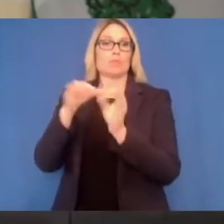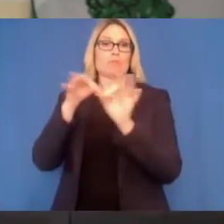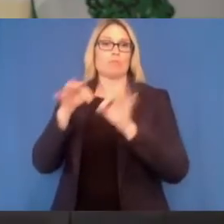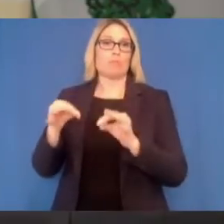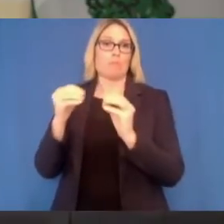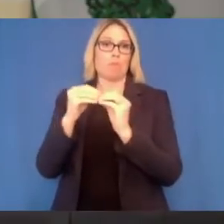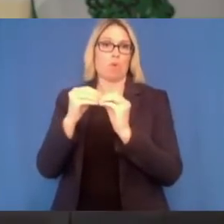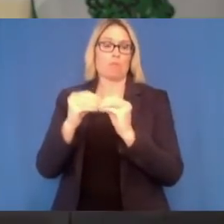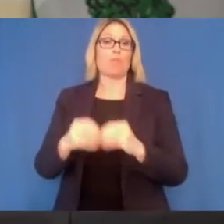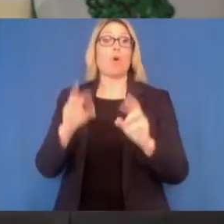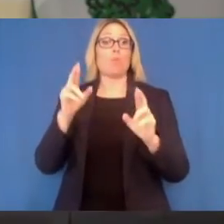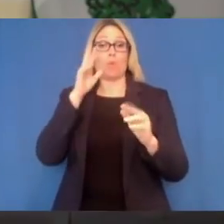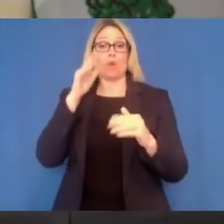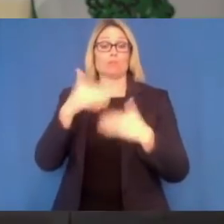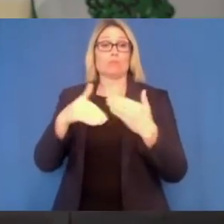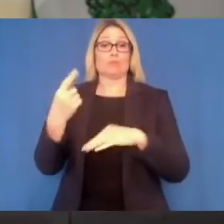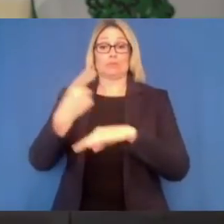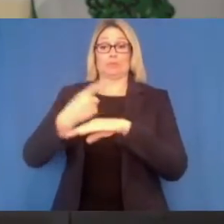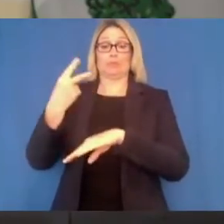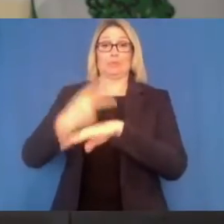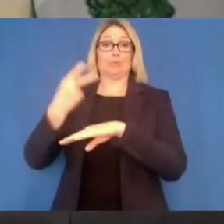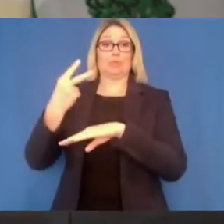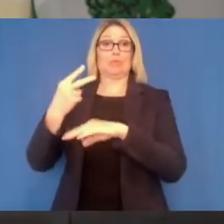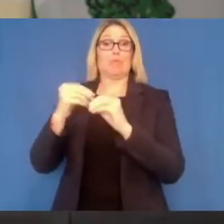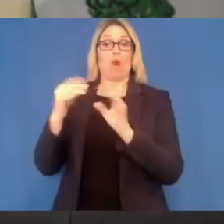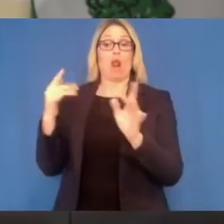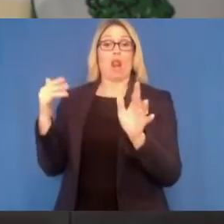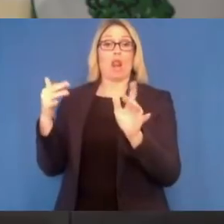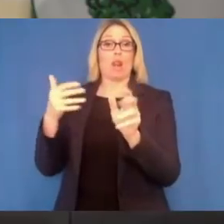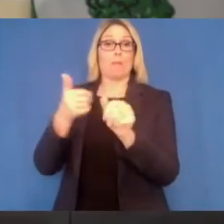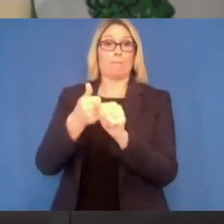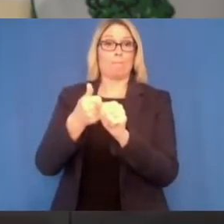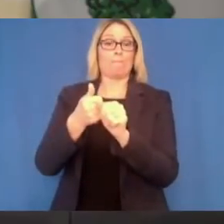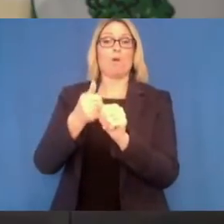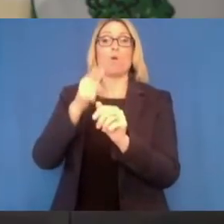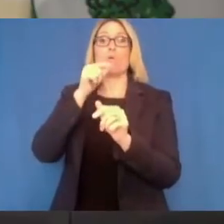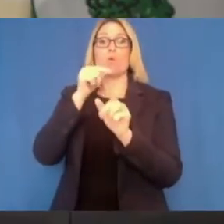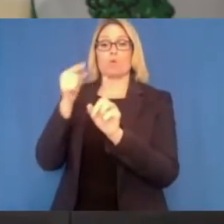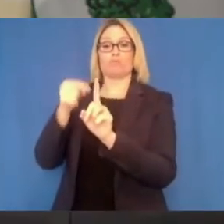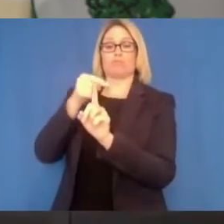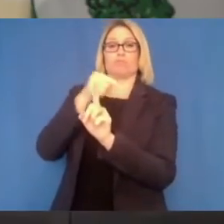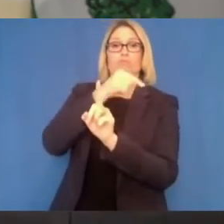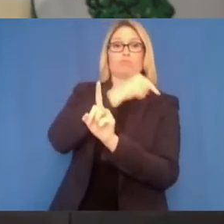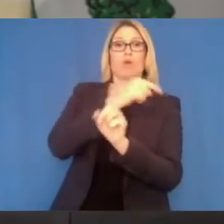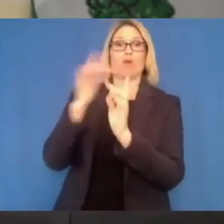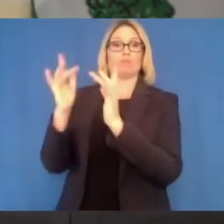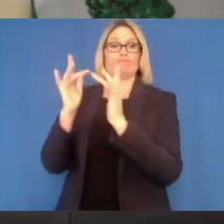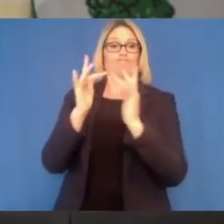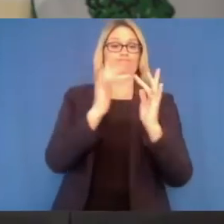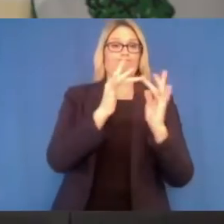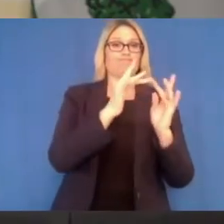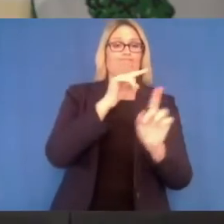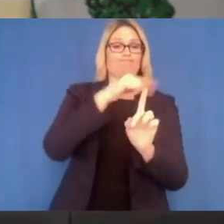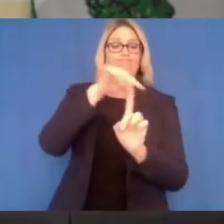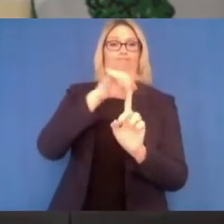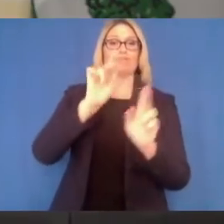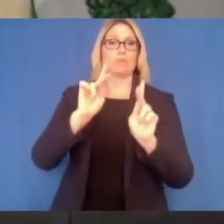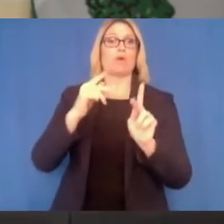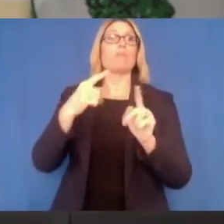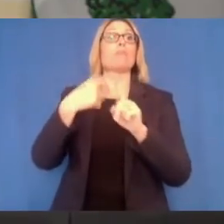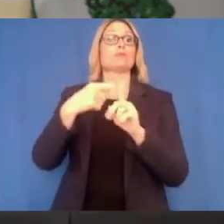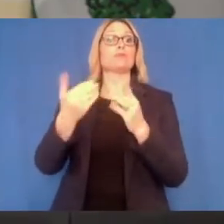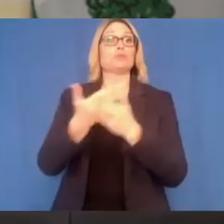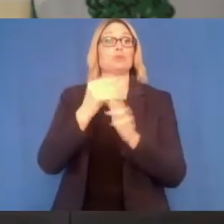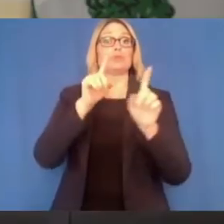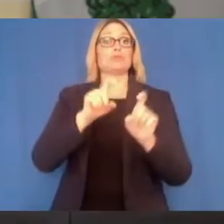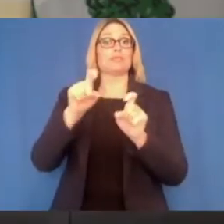to move quickly in the next 3 days to get caught up on the contact tracing and testing and to do a targeted testing program over